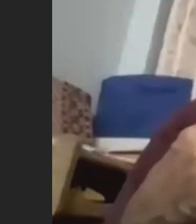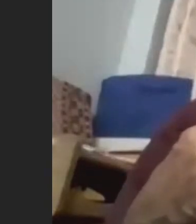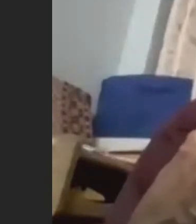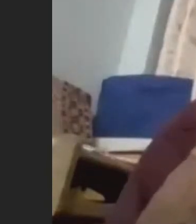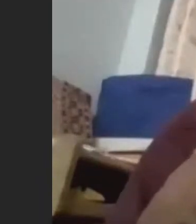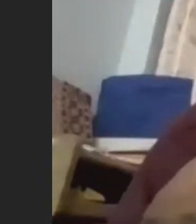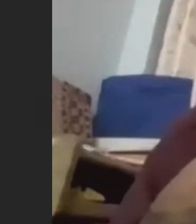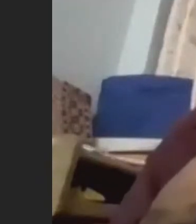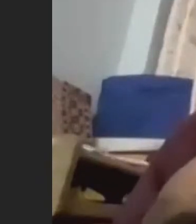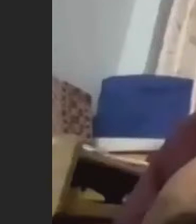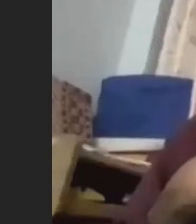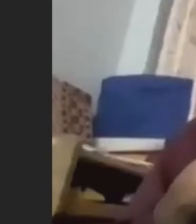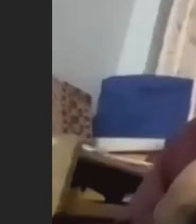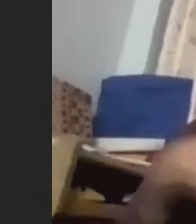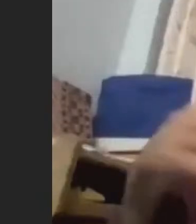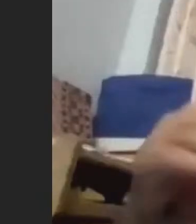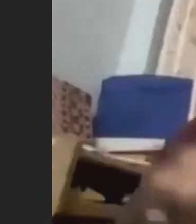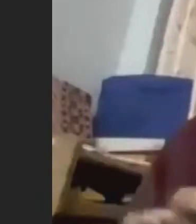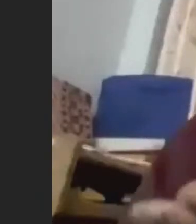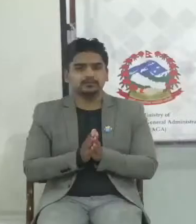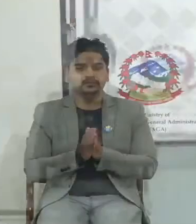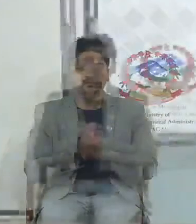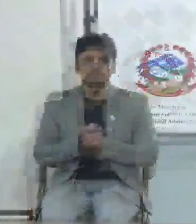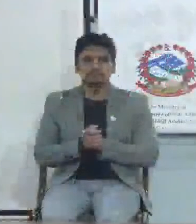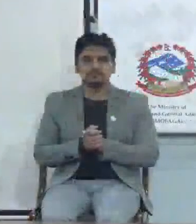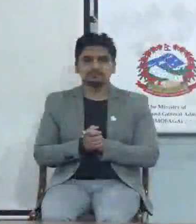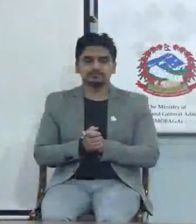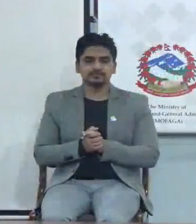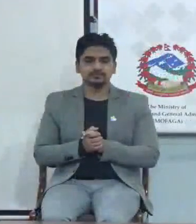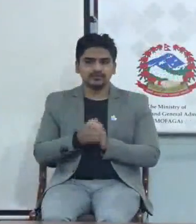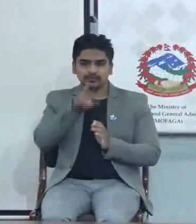The question was not clearly heard. So,